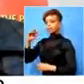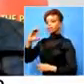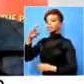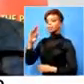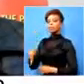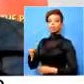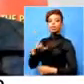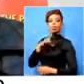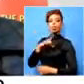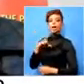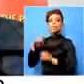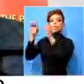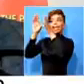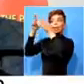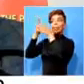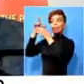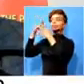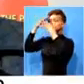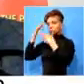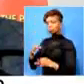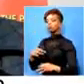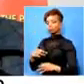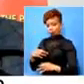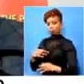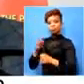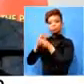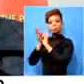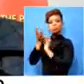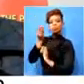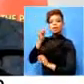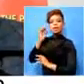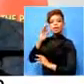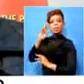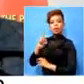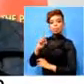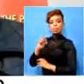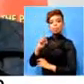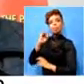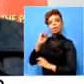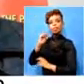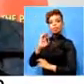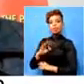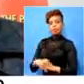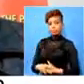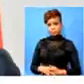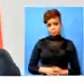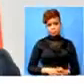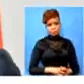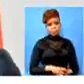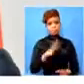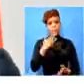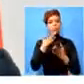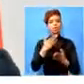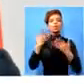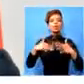decision, after all, that decided to go this route of the IMF. Thank you very much for asking that question, because